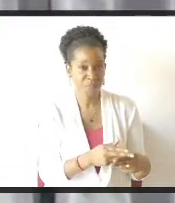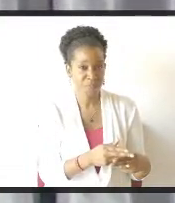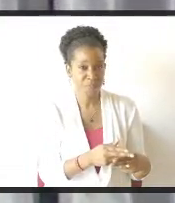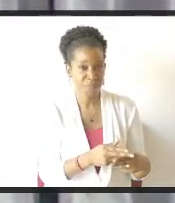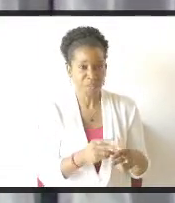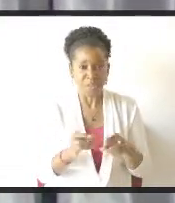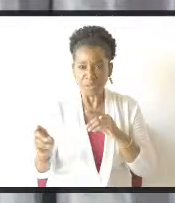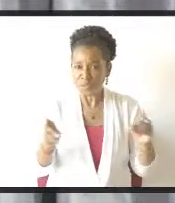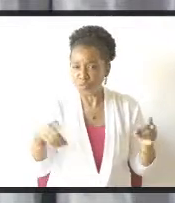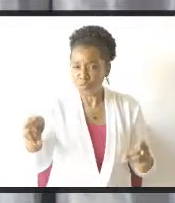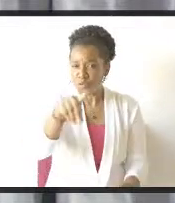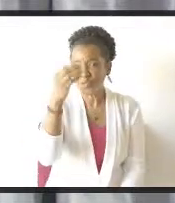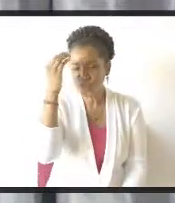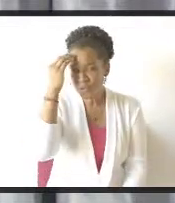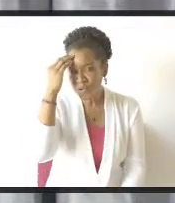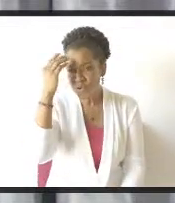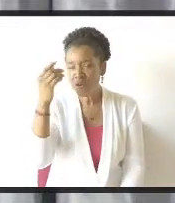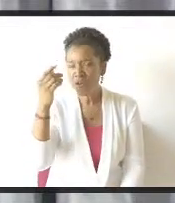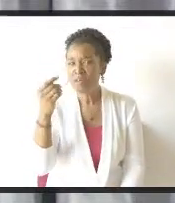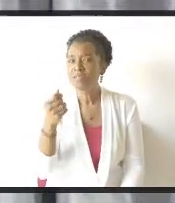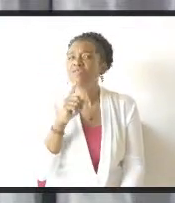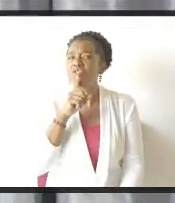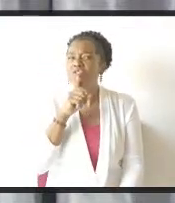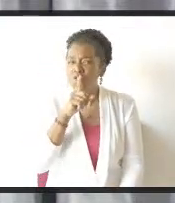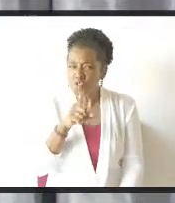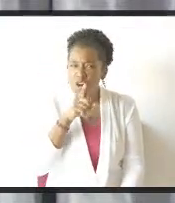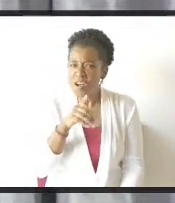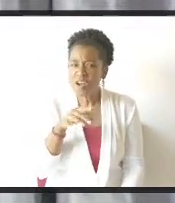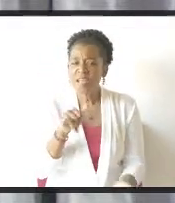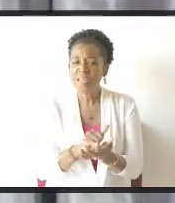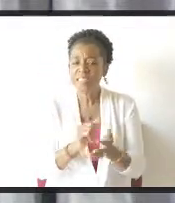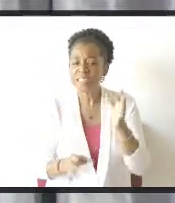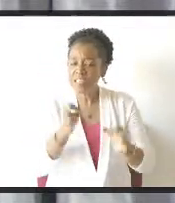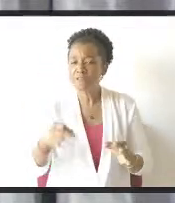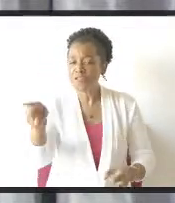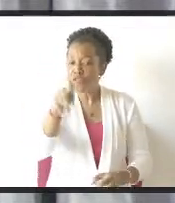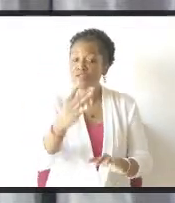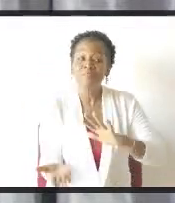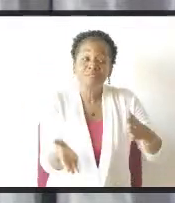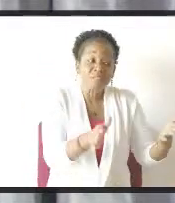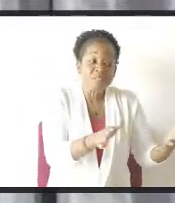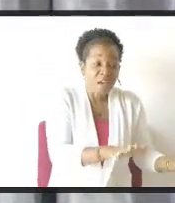the thought of spending eternity in hell. And you say, based on God's truth,